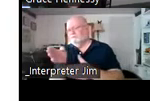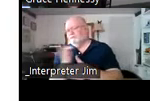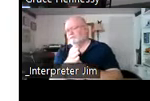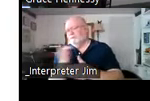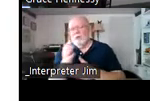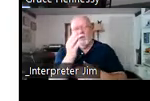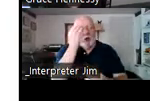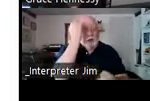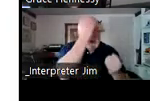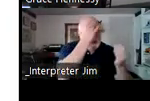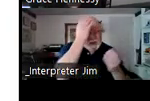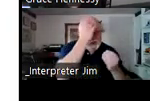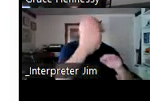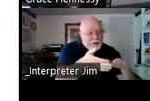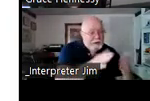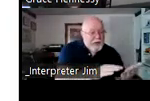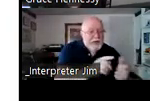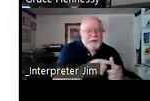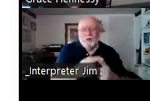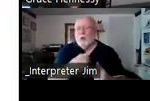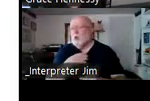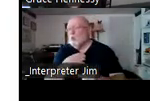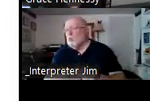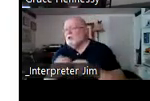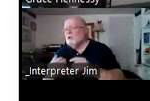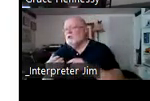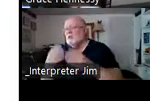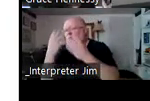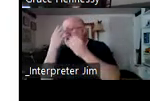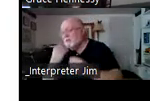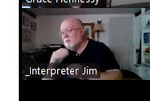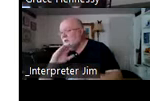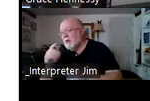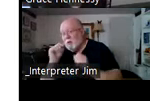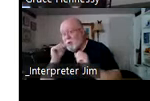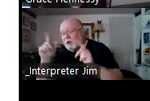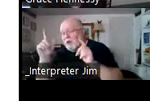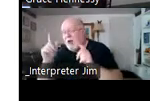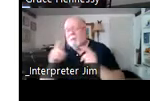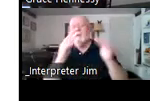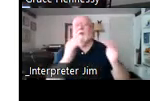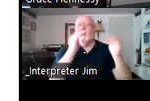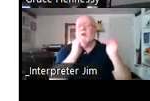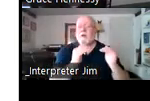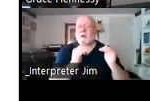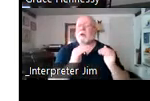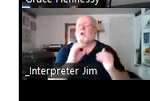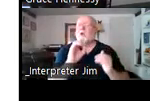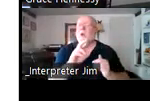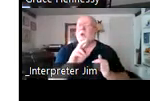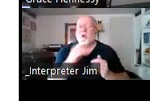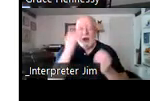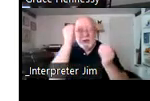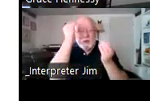wake up, any actual thoughts about killing yourself, and then it moves into planning. Are you making plans? Do you have an intention